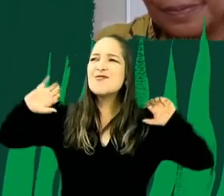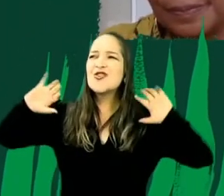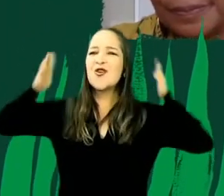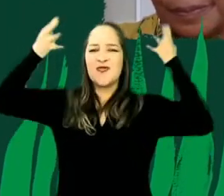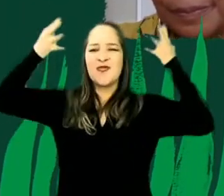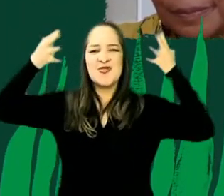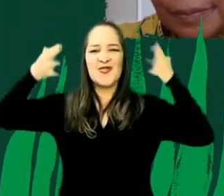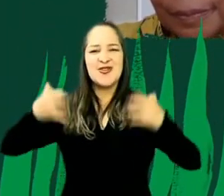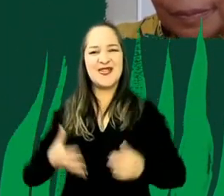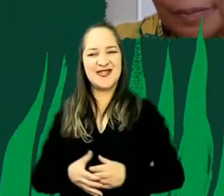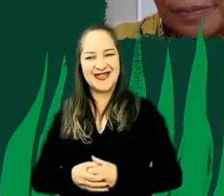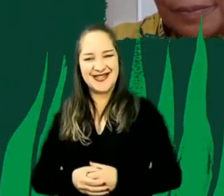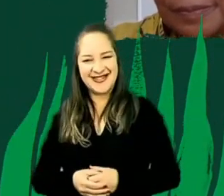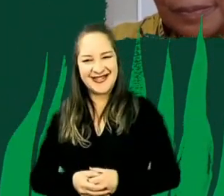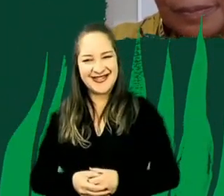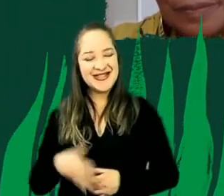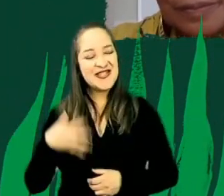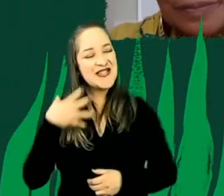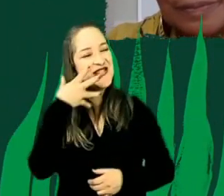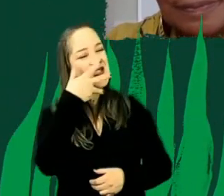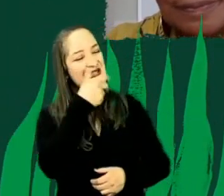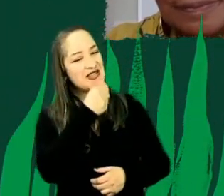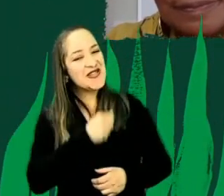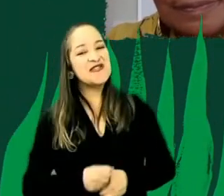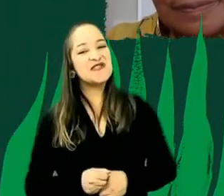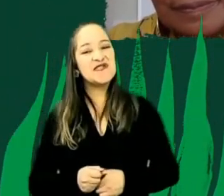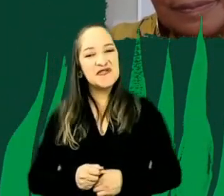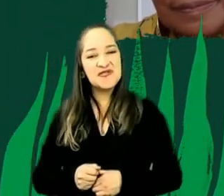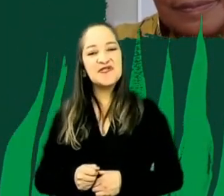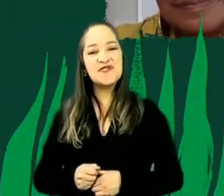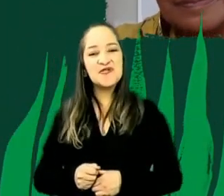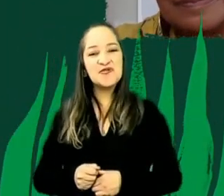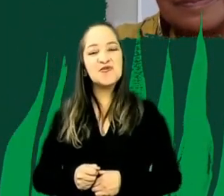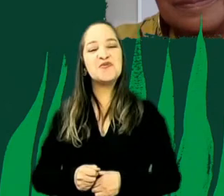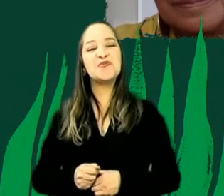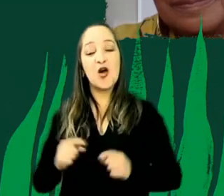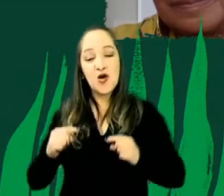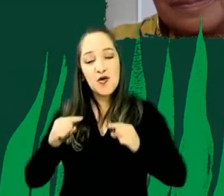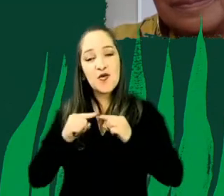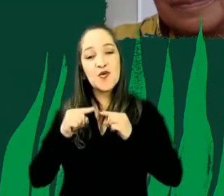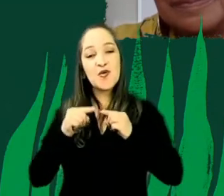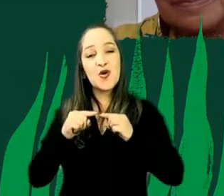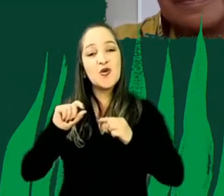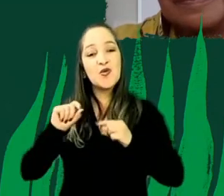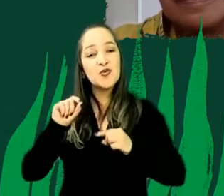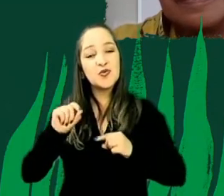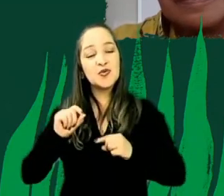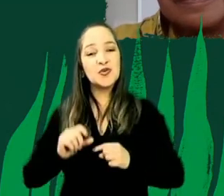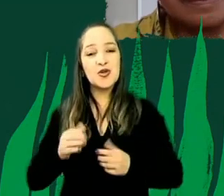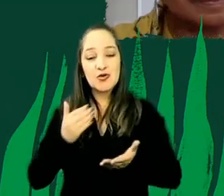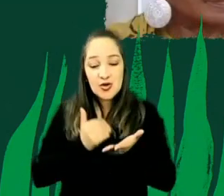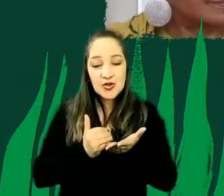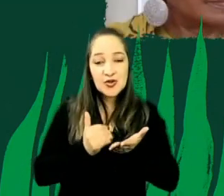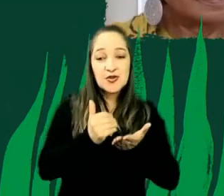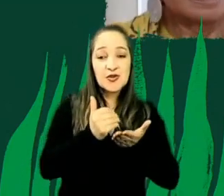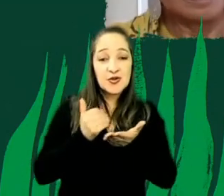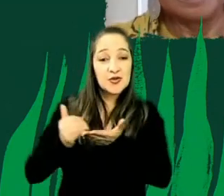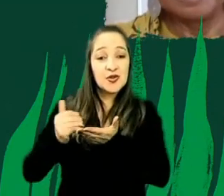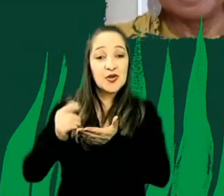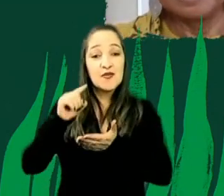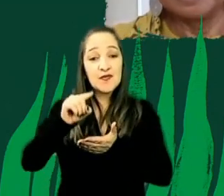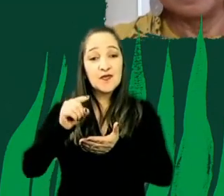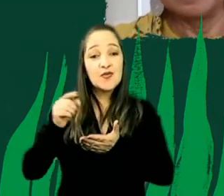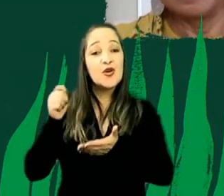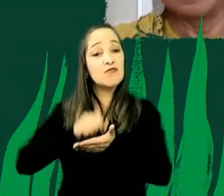Que lindo. Dialoga. It's beautiful. It is in dialogue with the initiatives to begin to